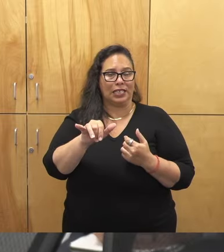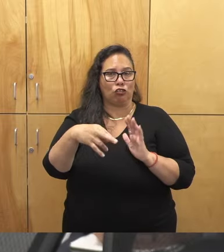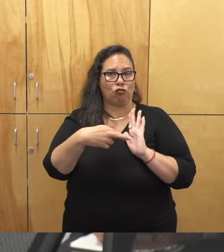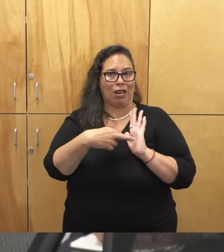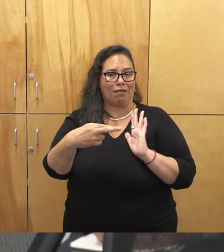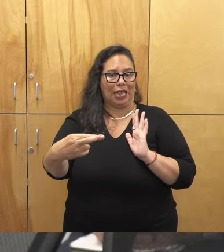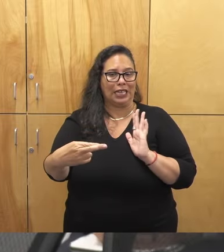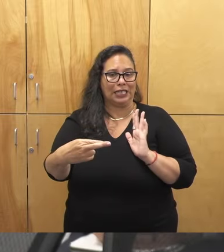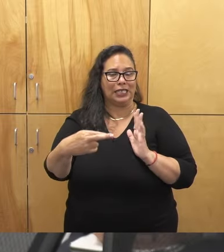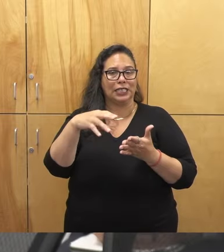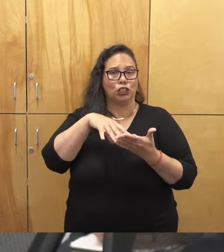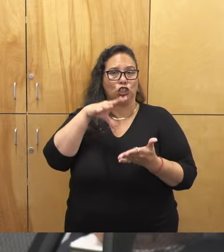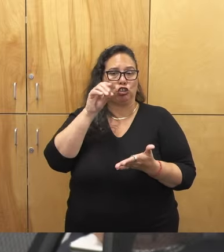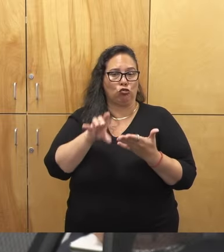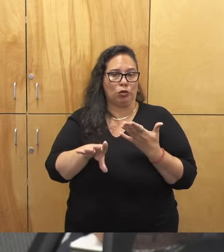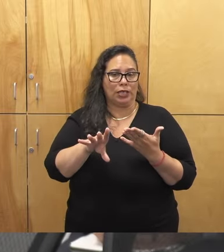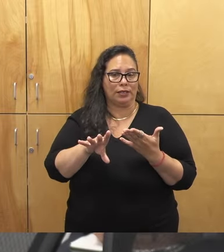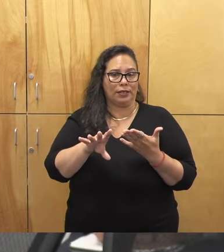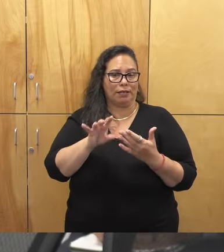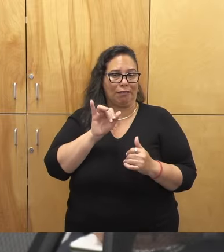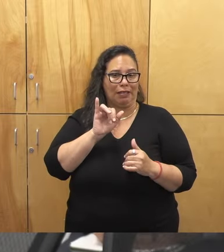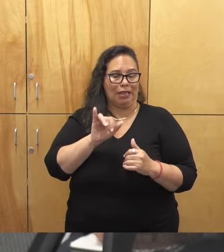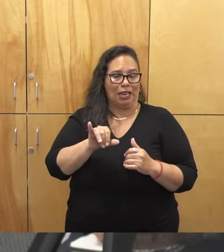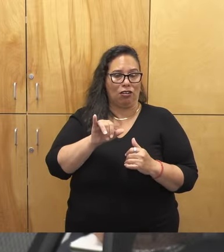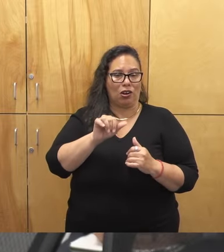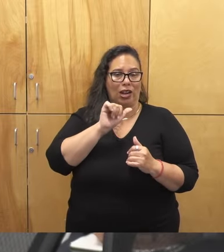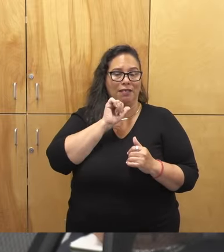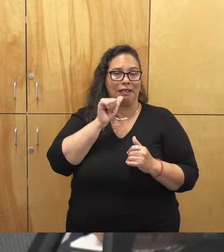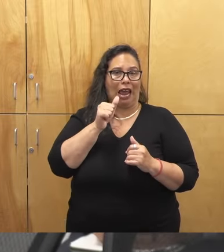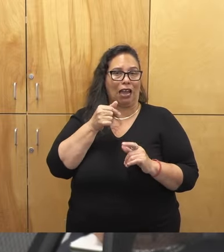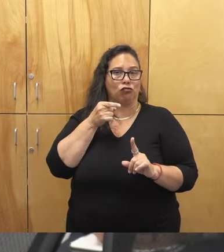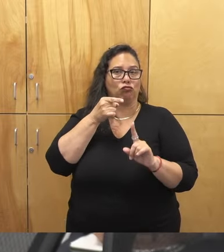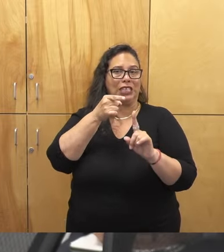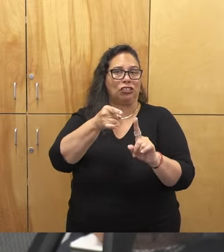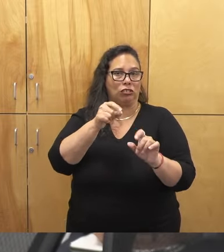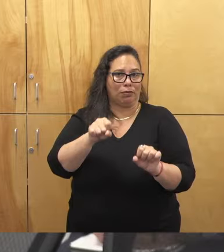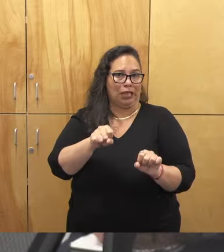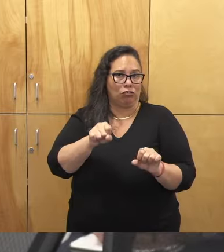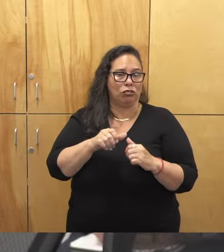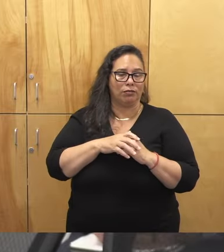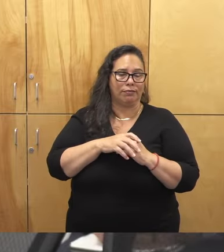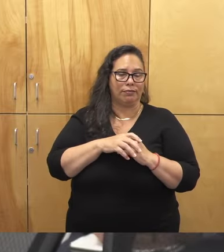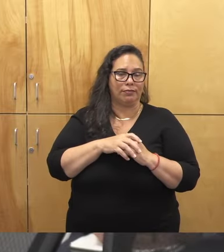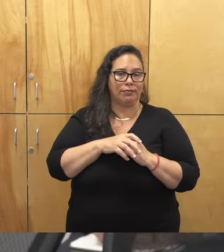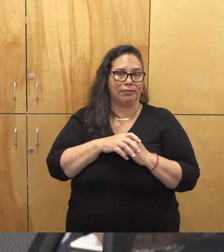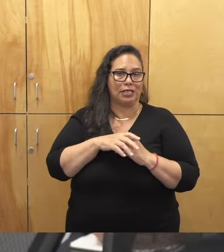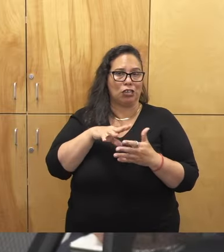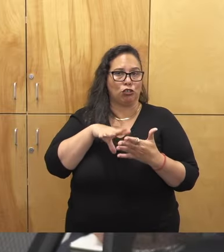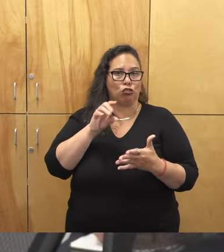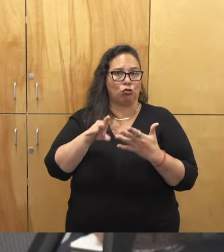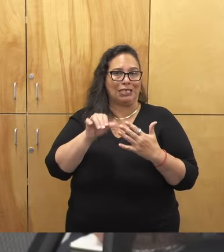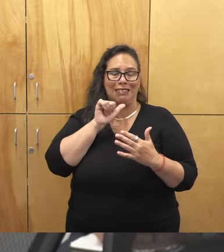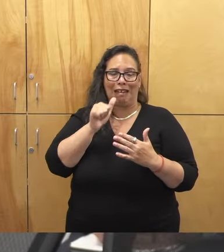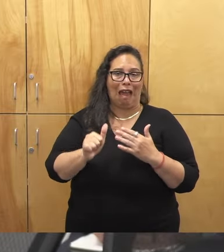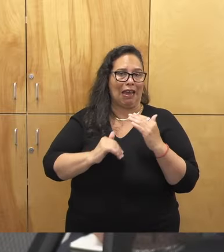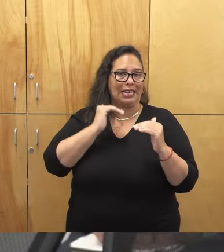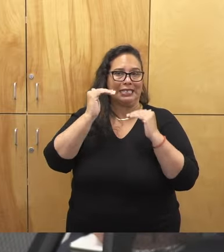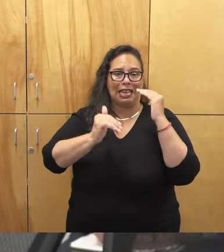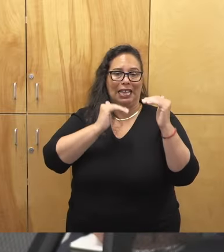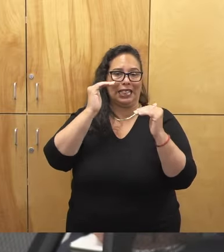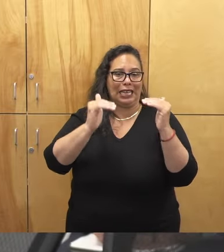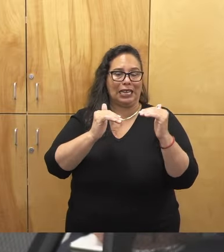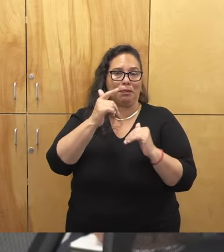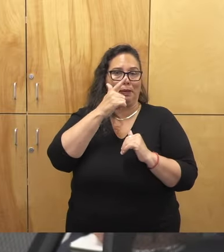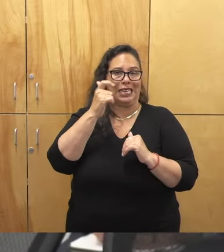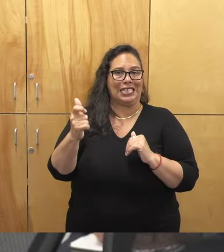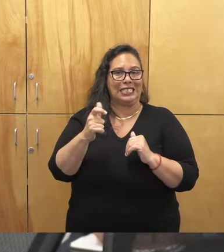reflecting. Students that are not reaching their potential, that are not excelling because they